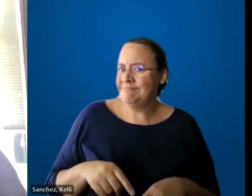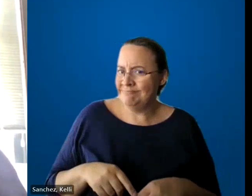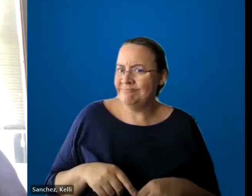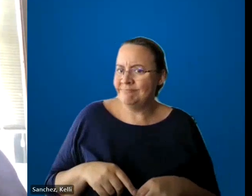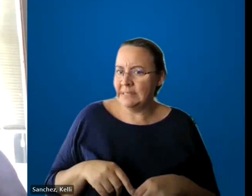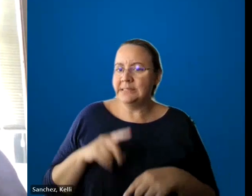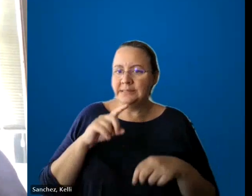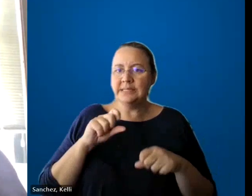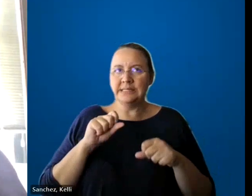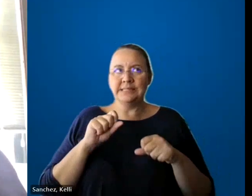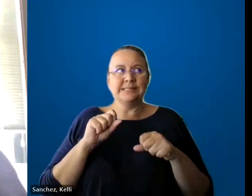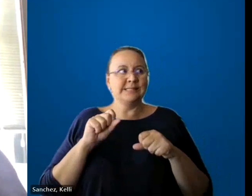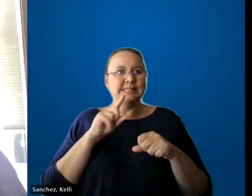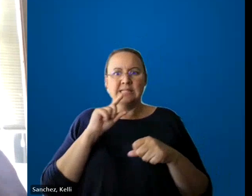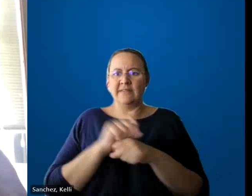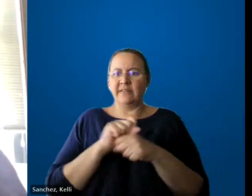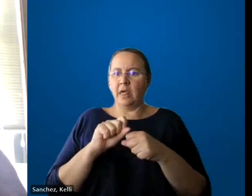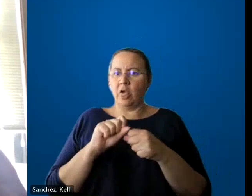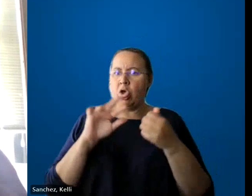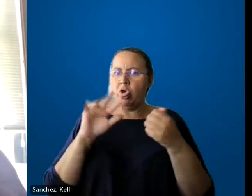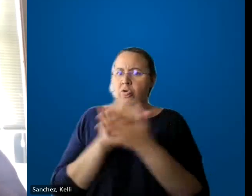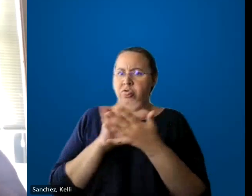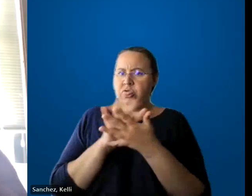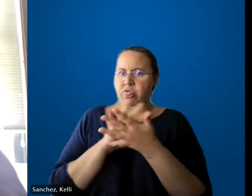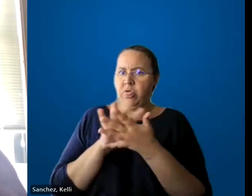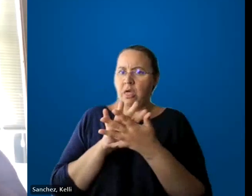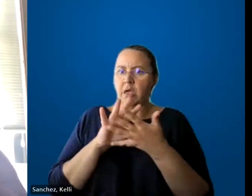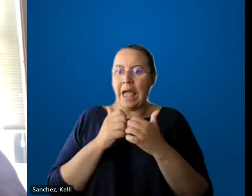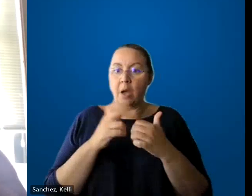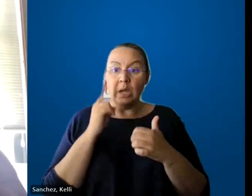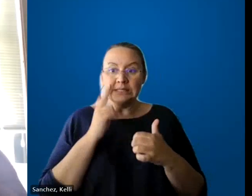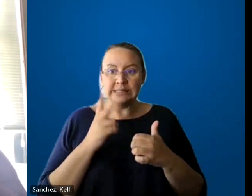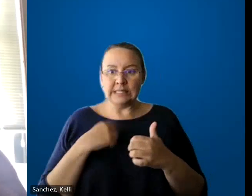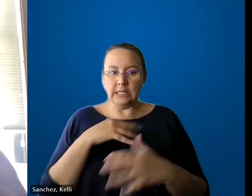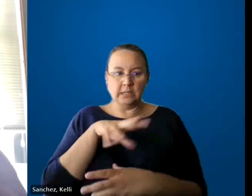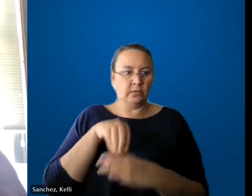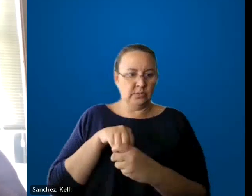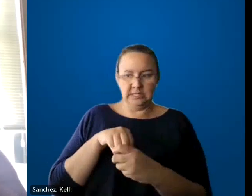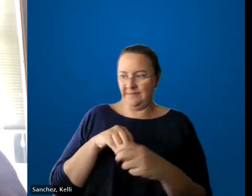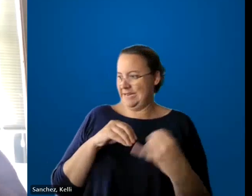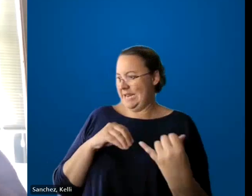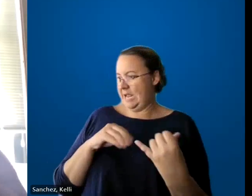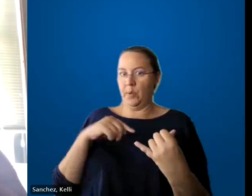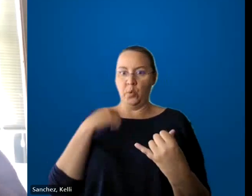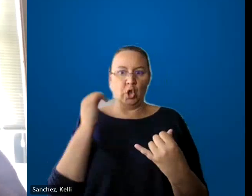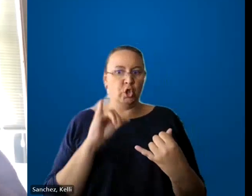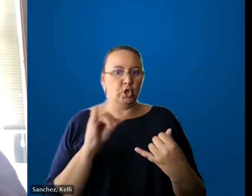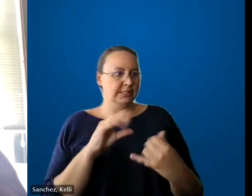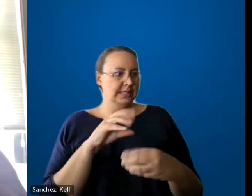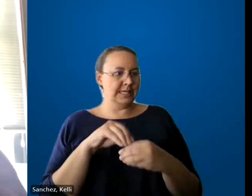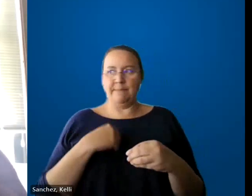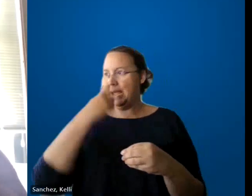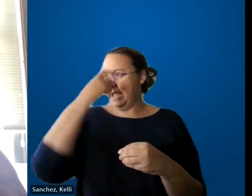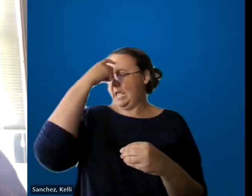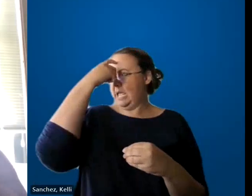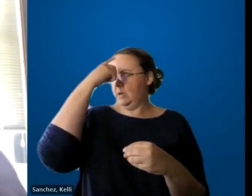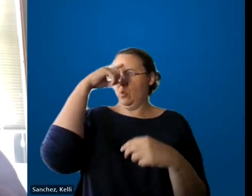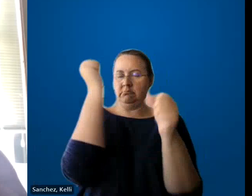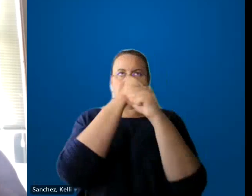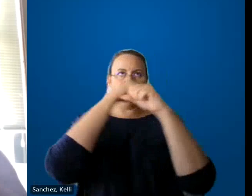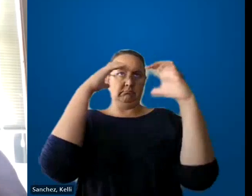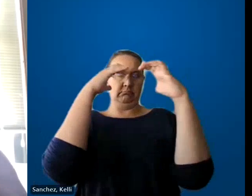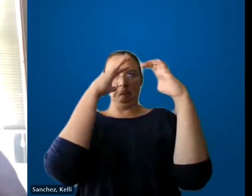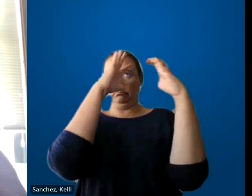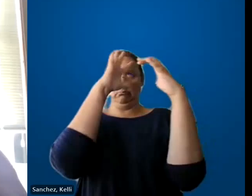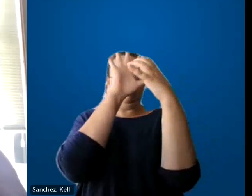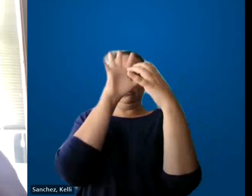definitely colors not only how I see inclusivity, but what that looks like in my head, right? So absolutely,